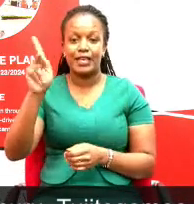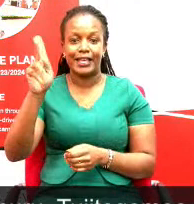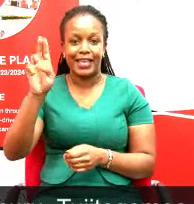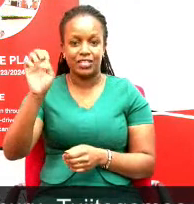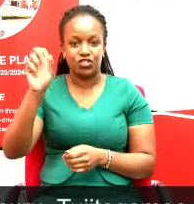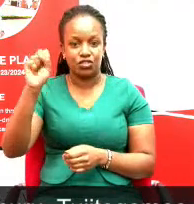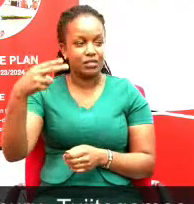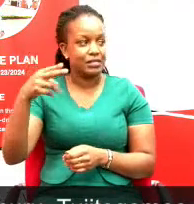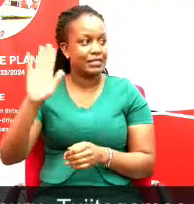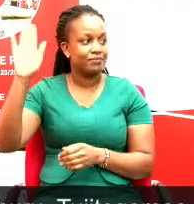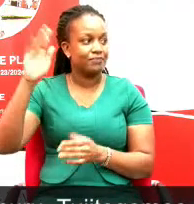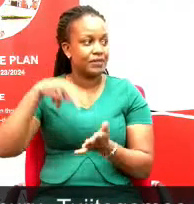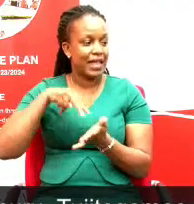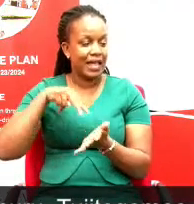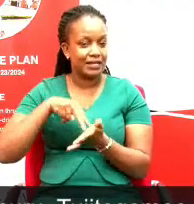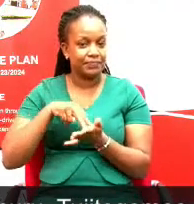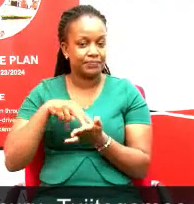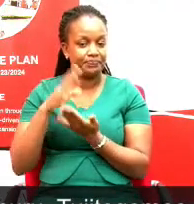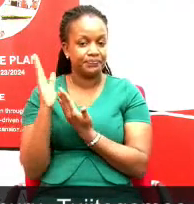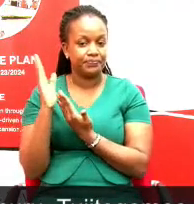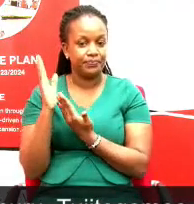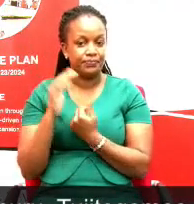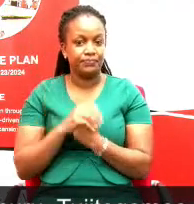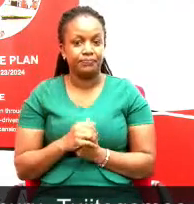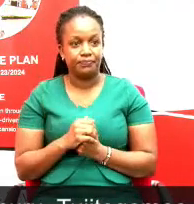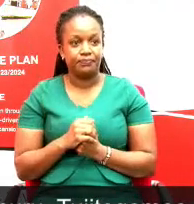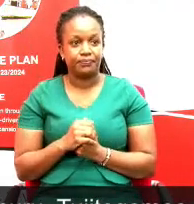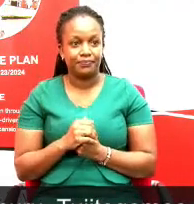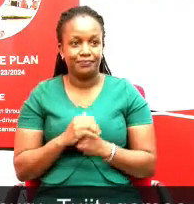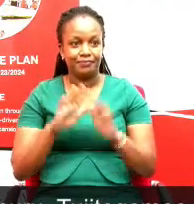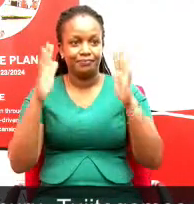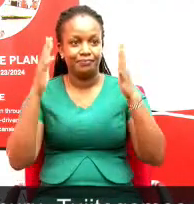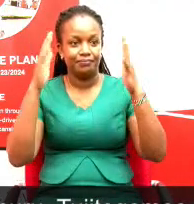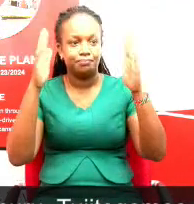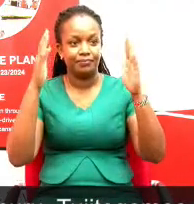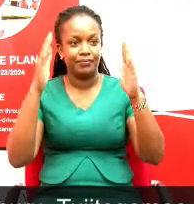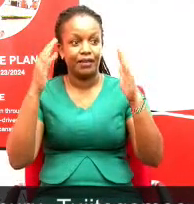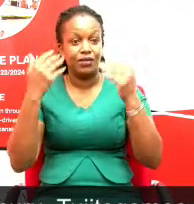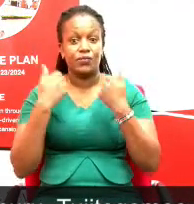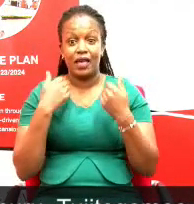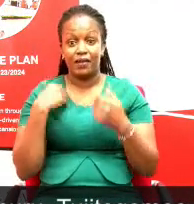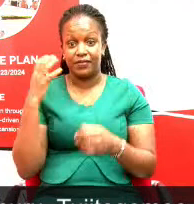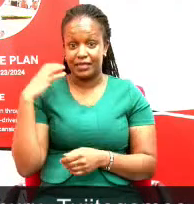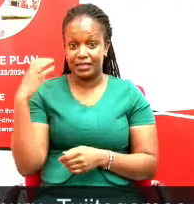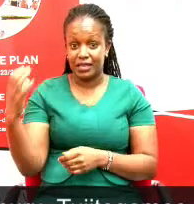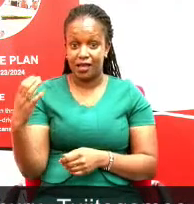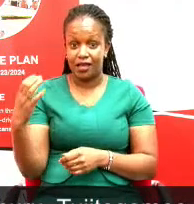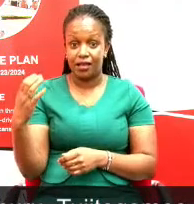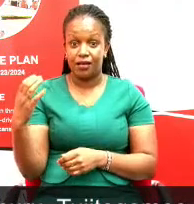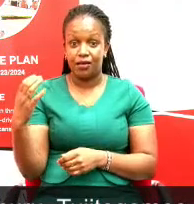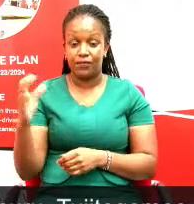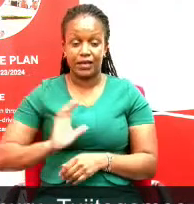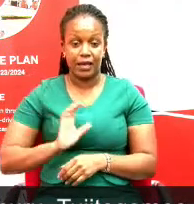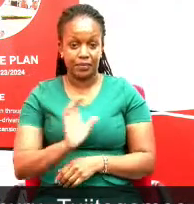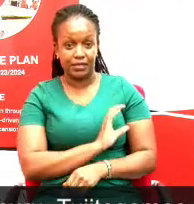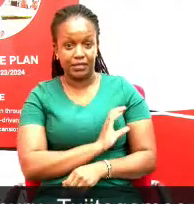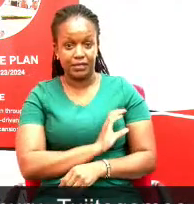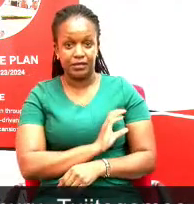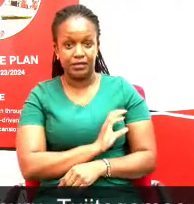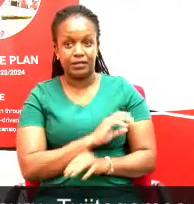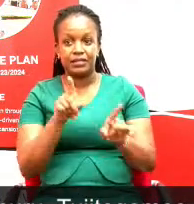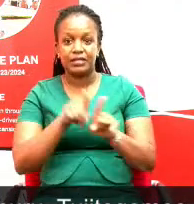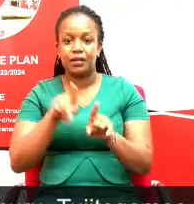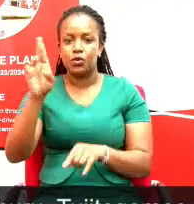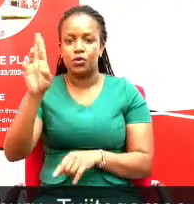up? Mukesh Shah. This is the chair of the strategy committee. And